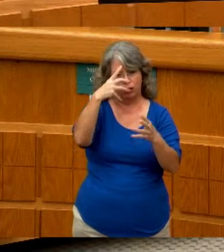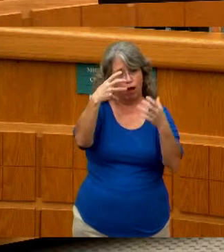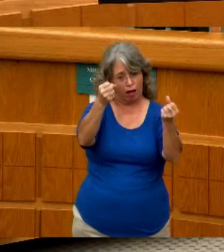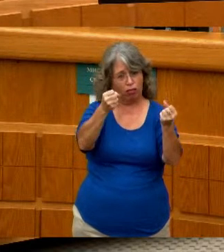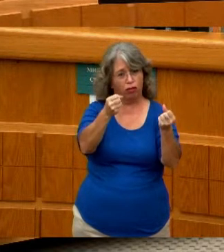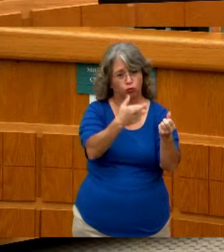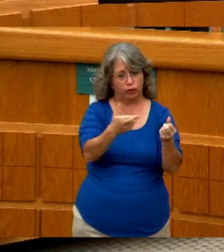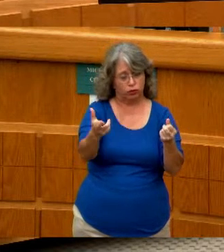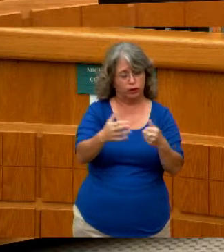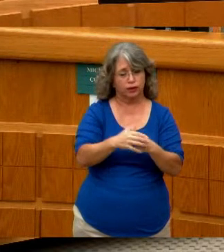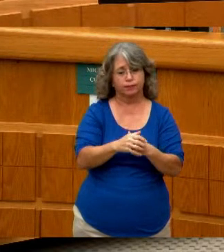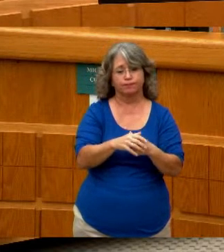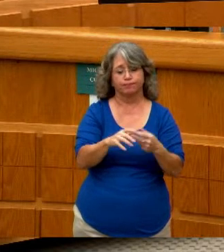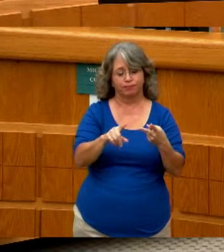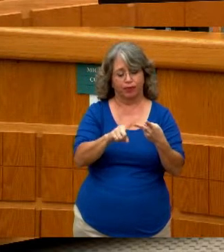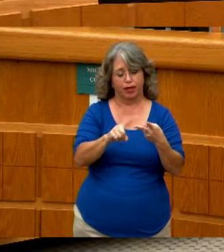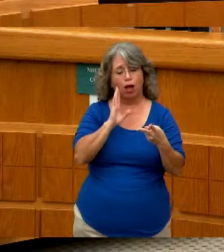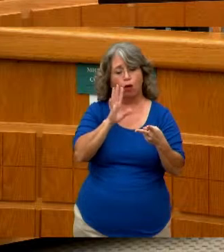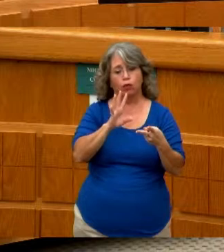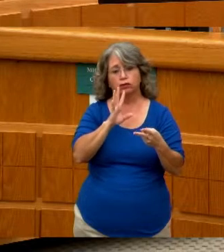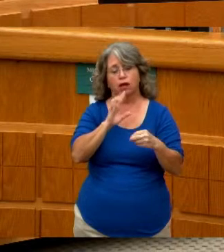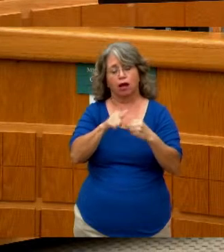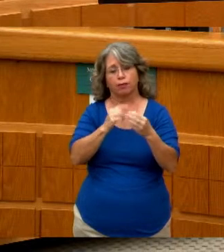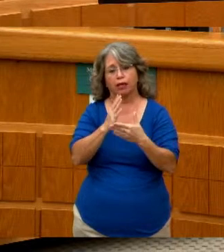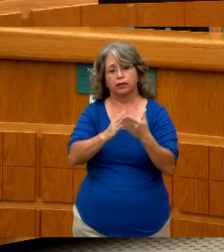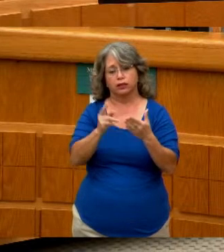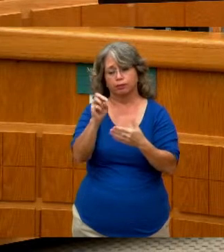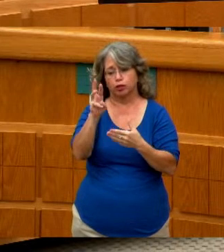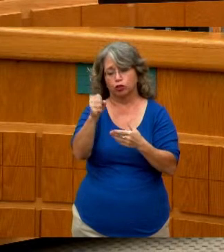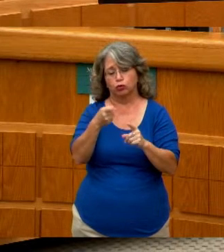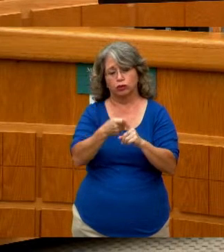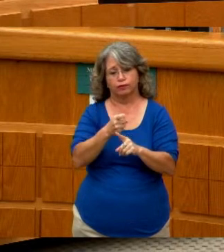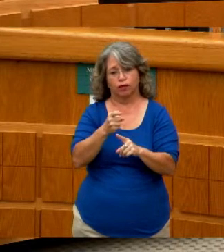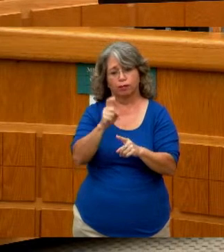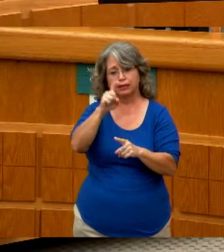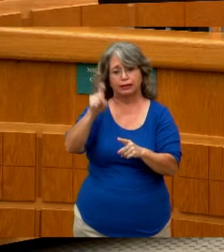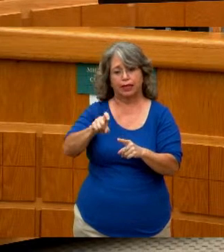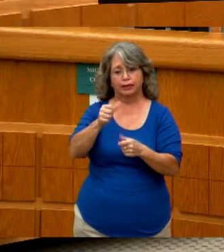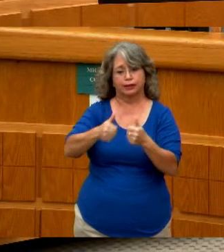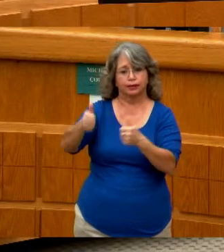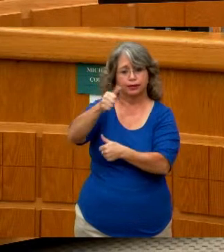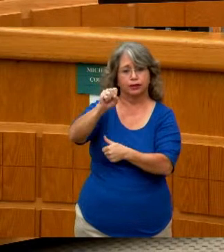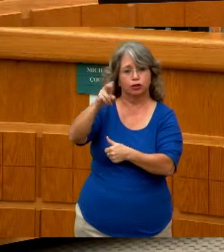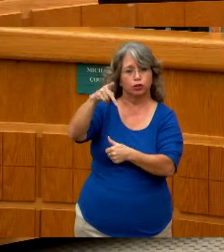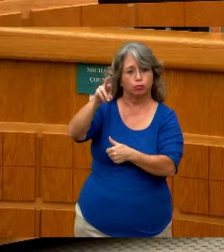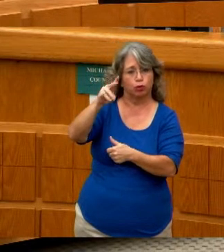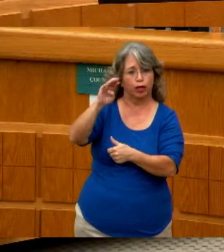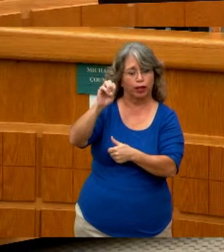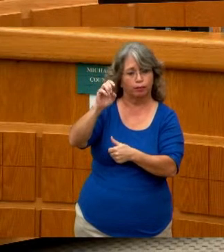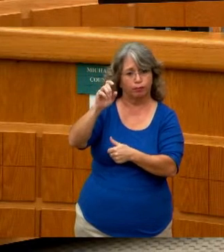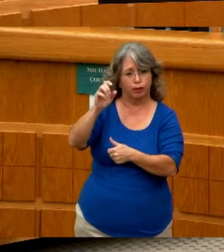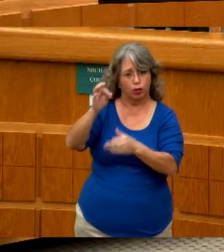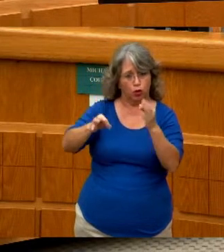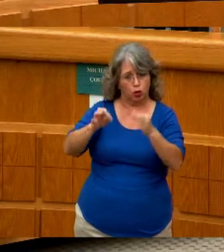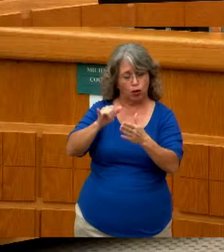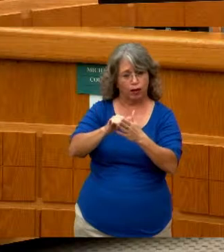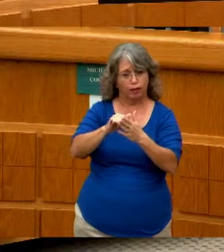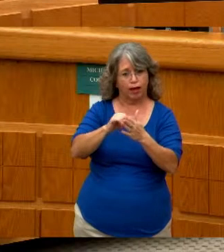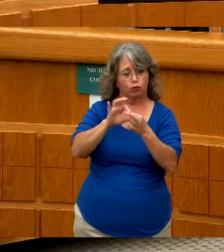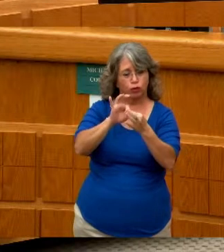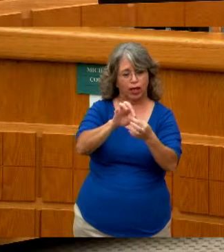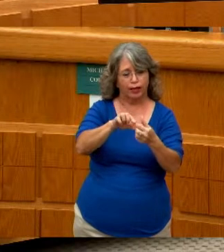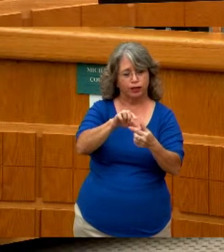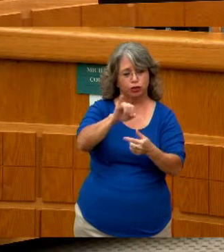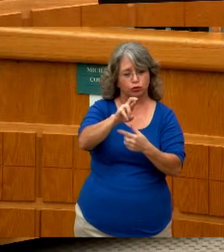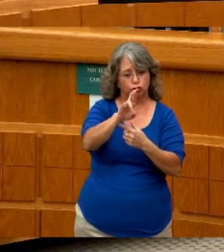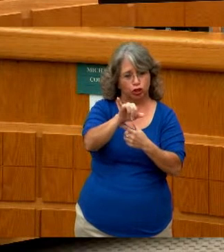also going to begin to talk about some news that came out of the Texas Supreme Court that affects our jury trials and our eviction proceedings. Then